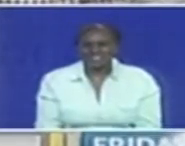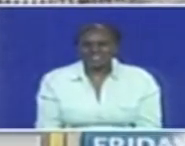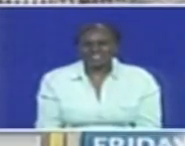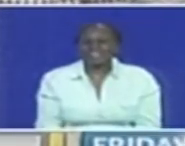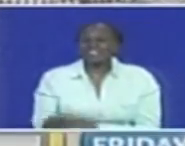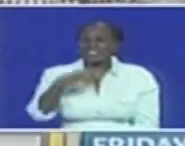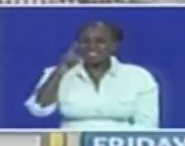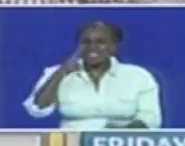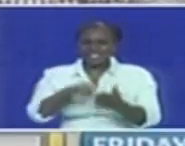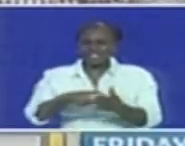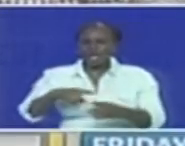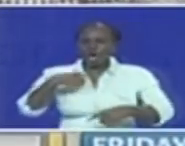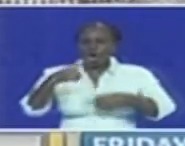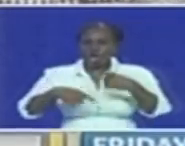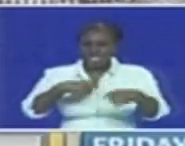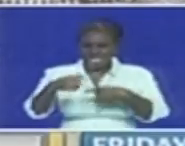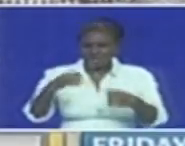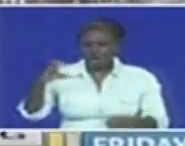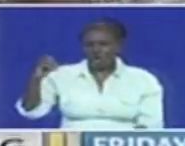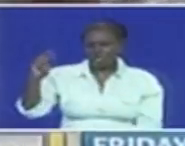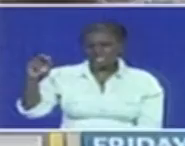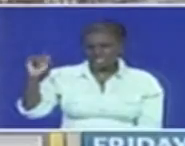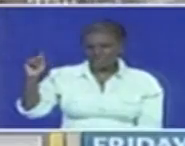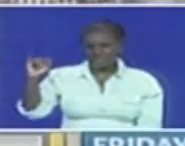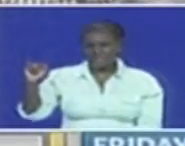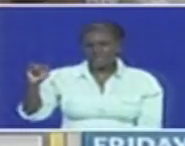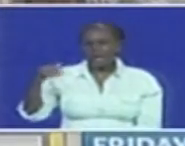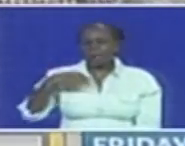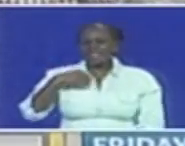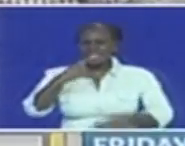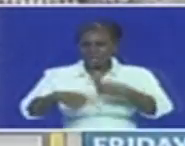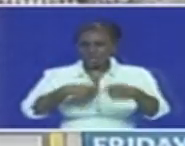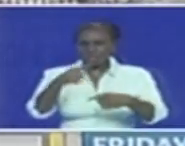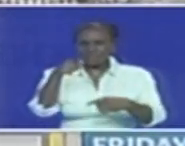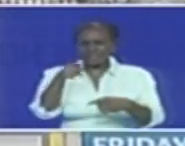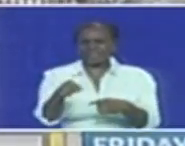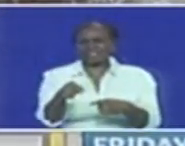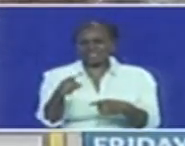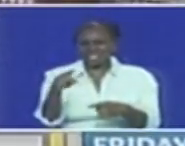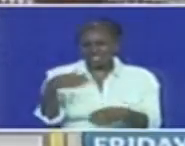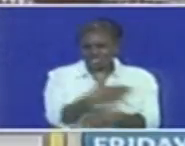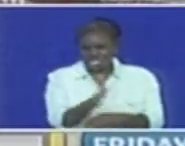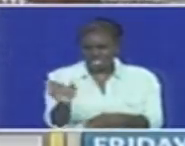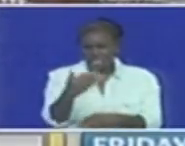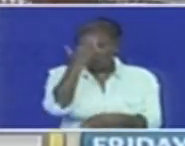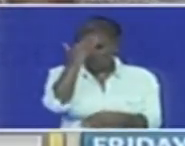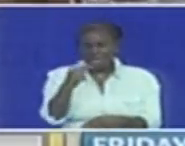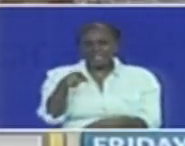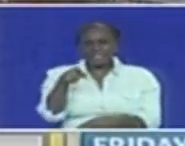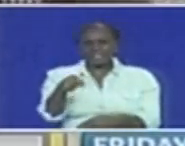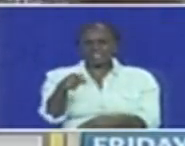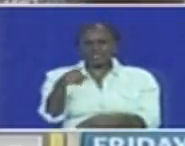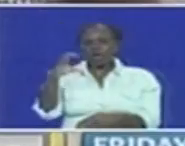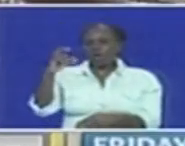We say continue. Continue. But continuity is very tricky because after conti, you